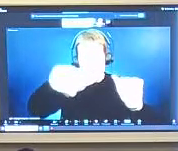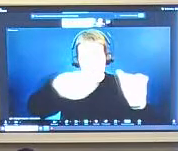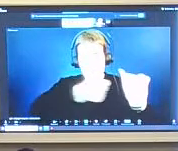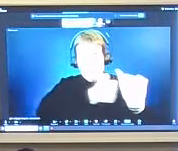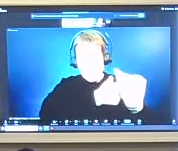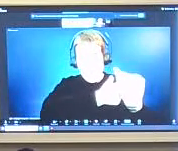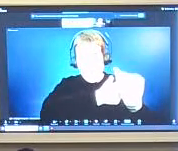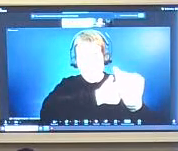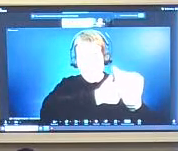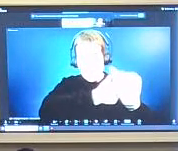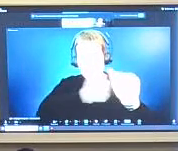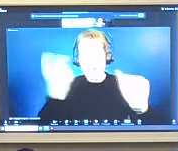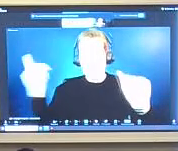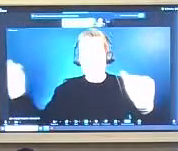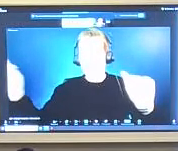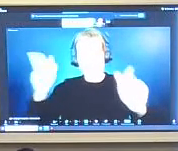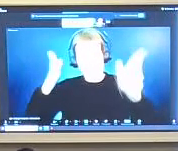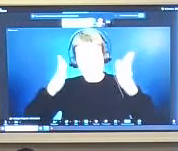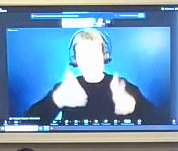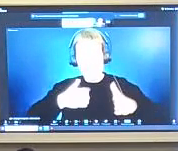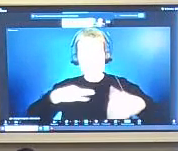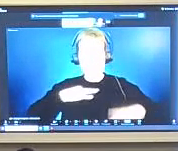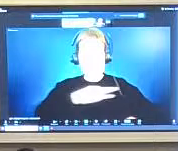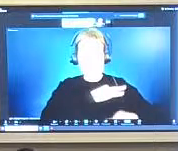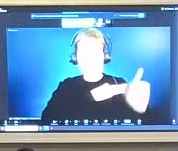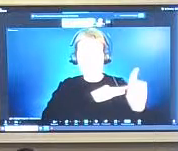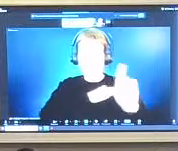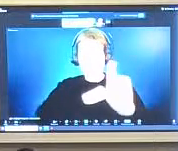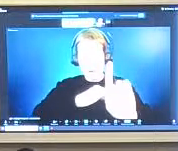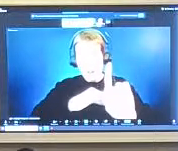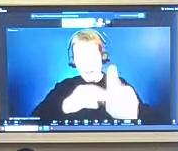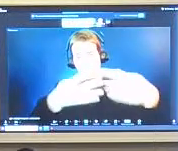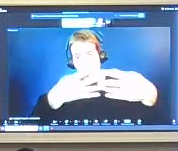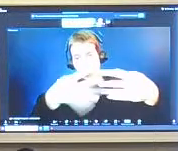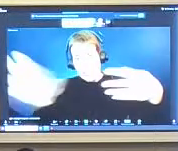drive your little wheelchair in.